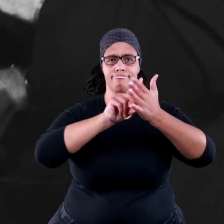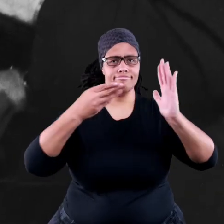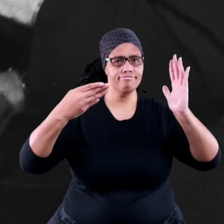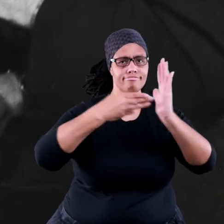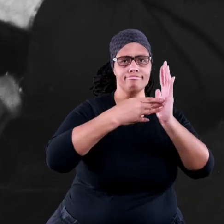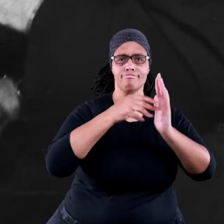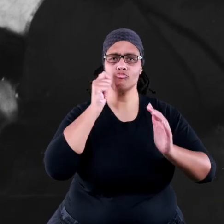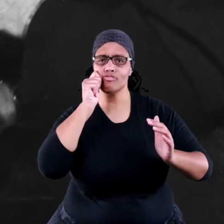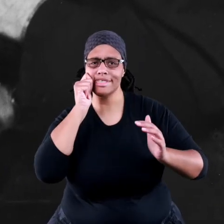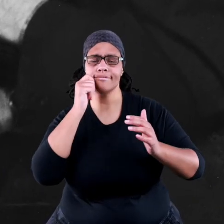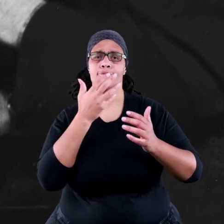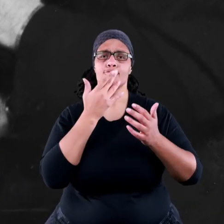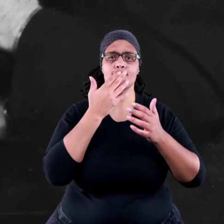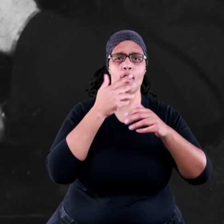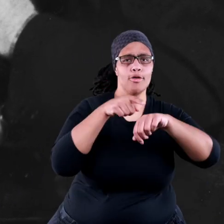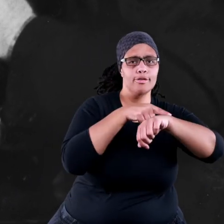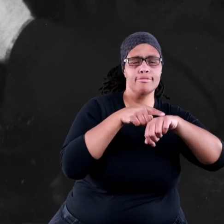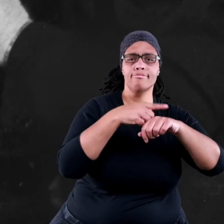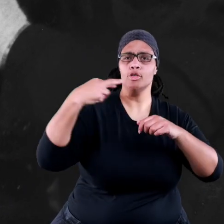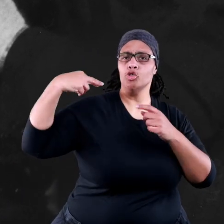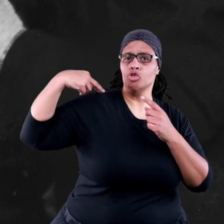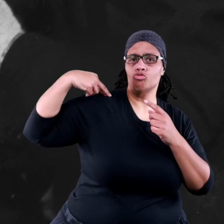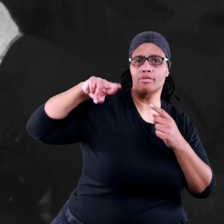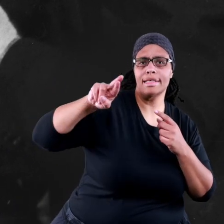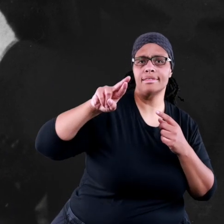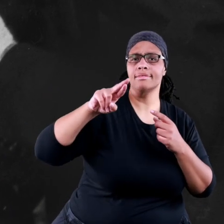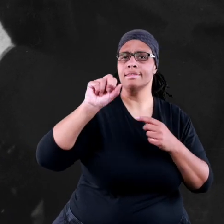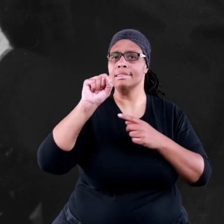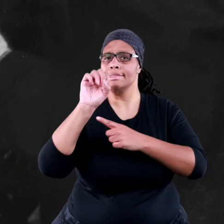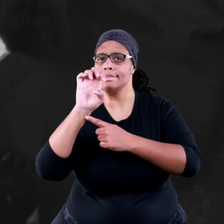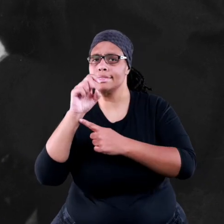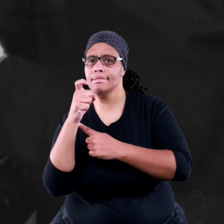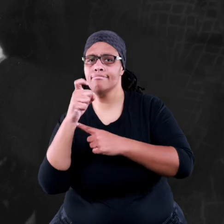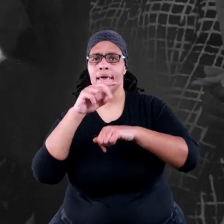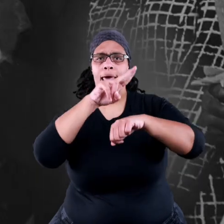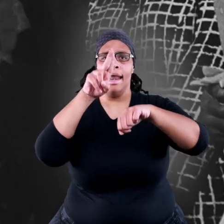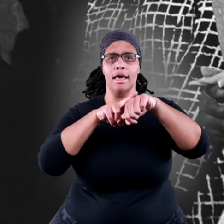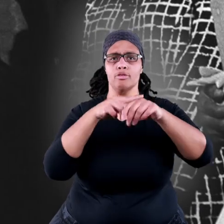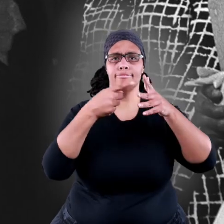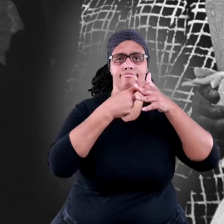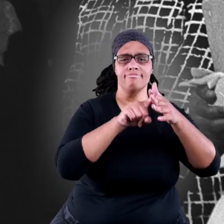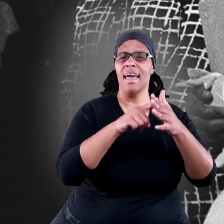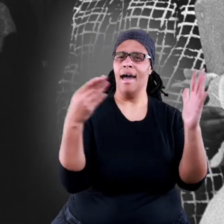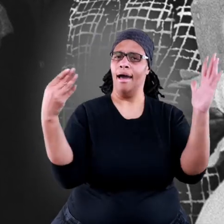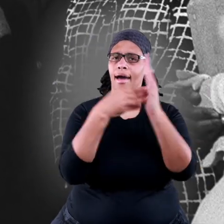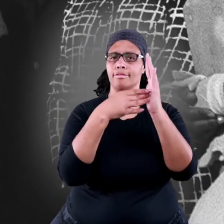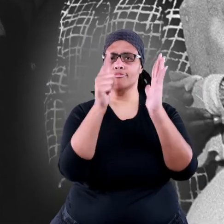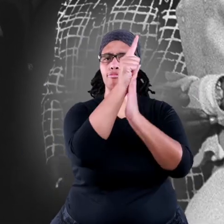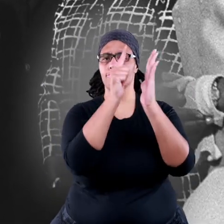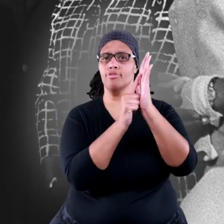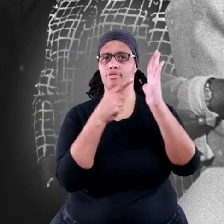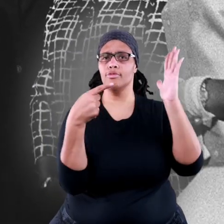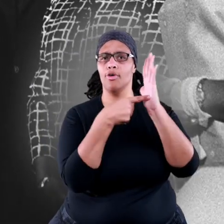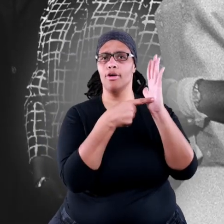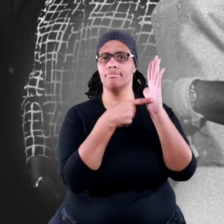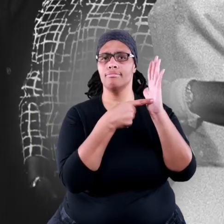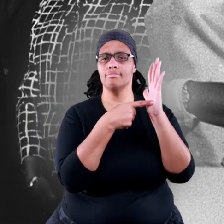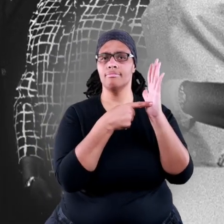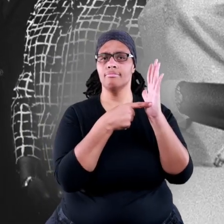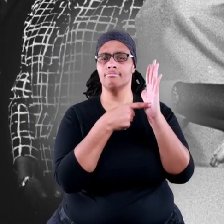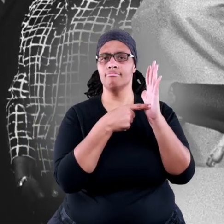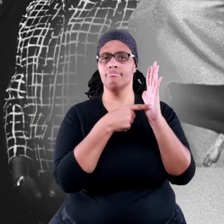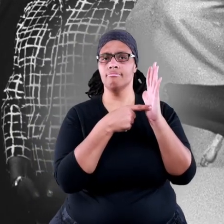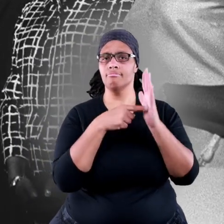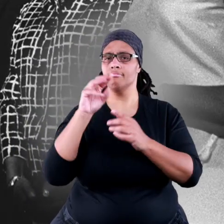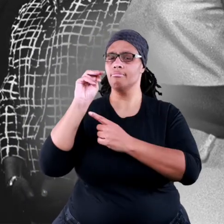that discrimination based on race, color, religion, sex, or national origin was against